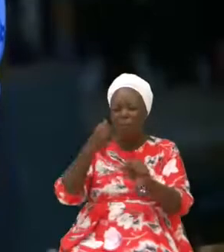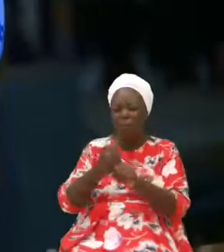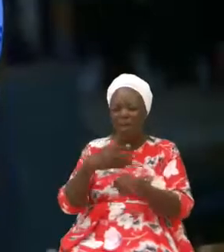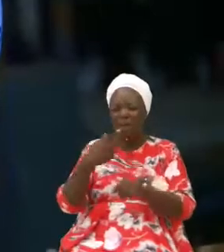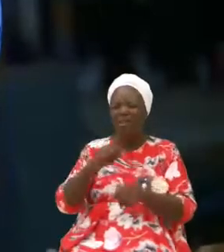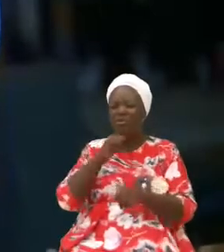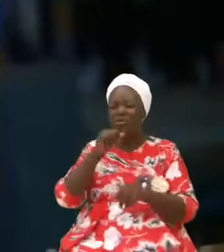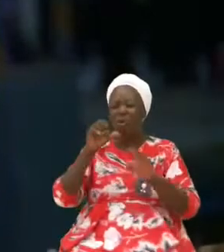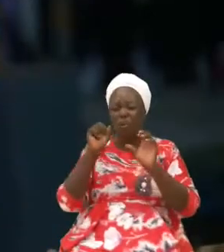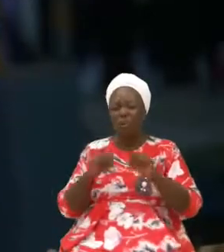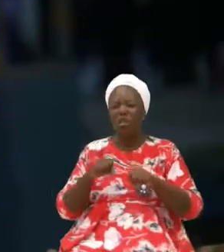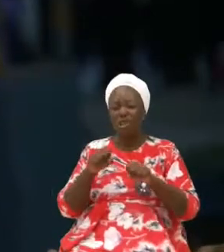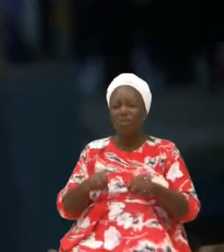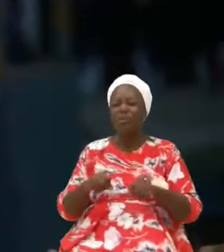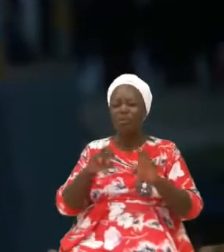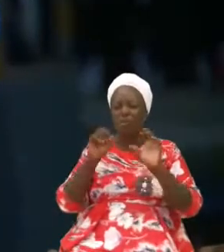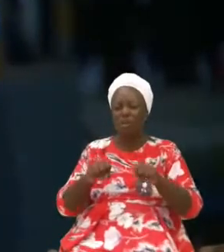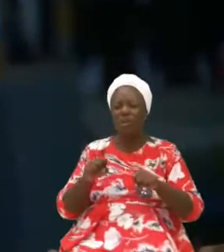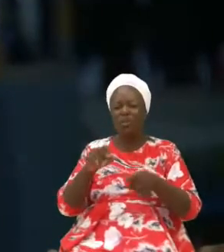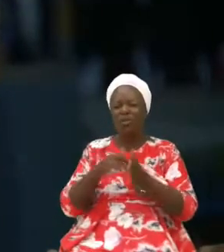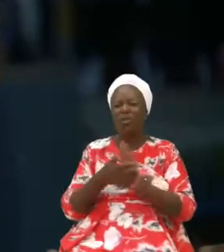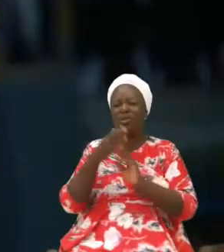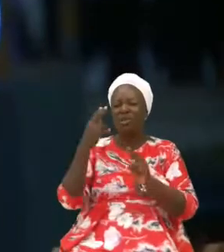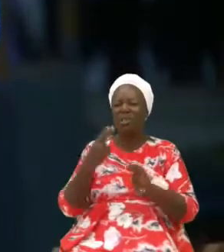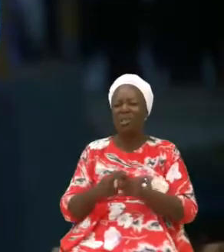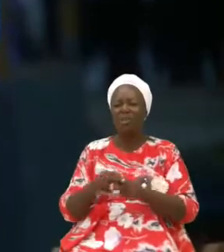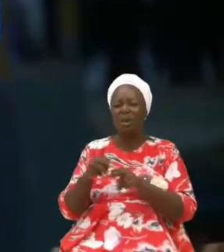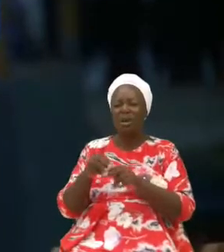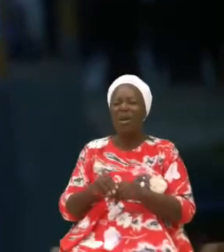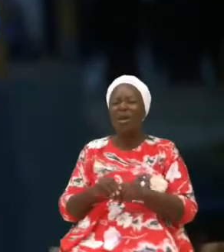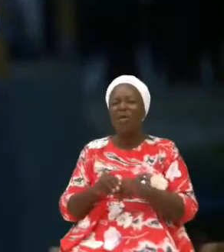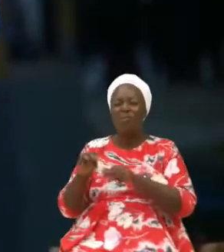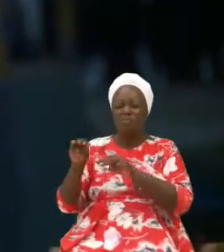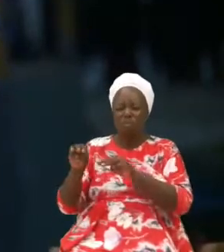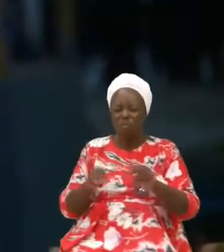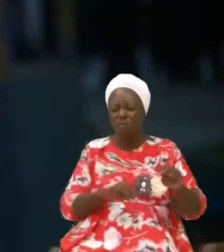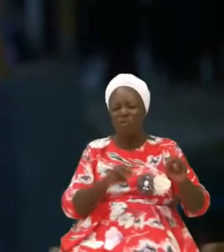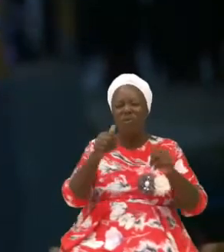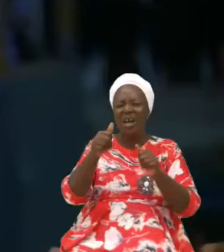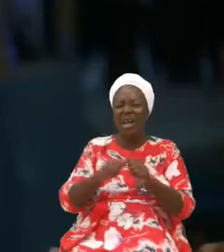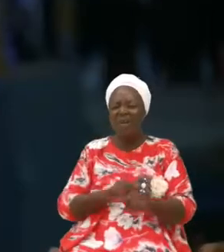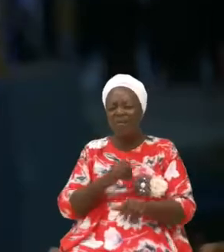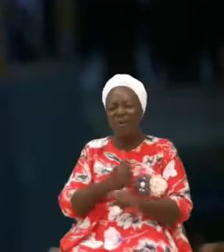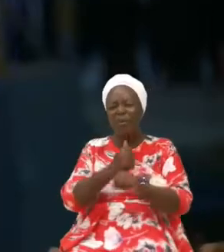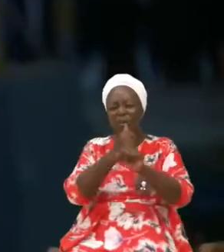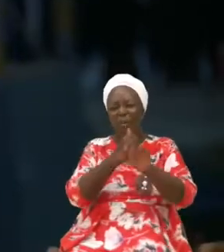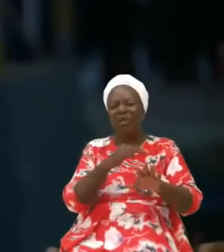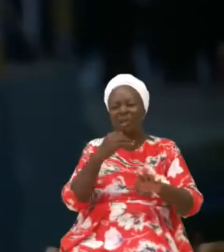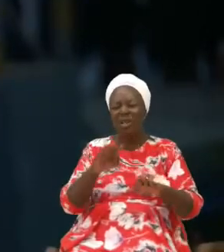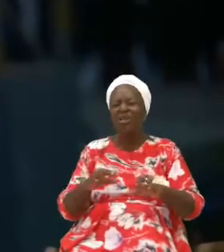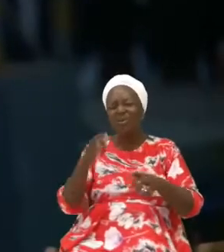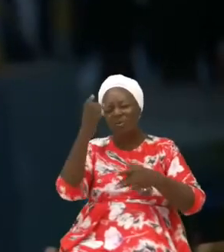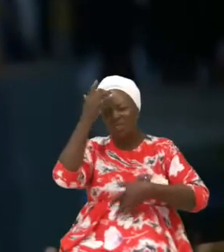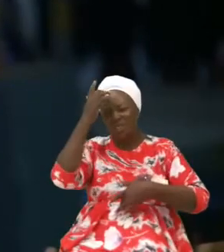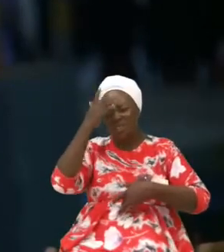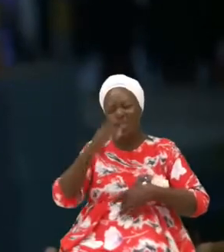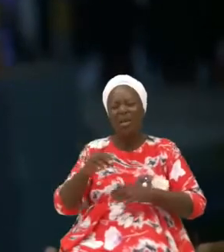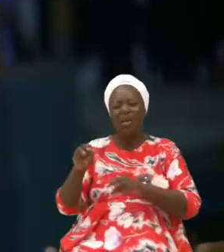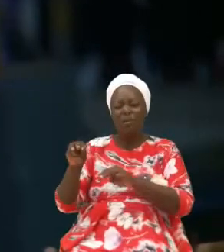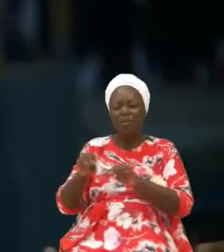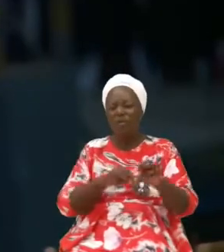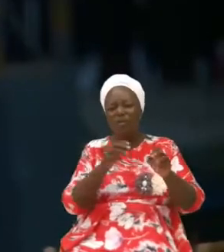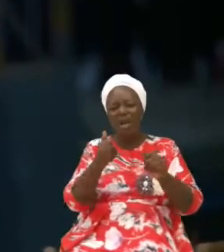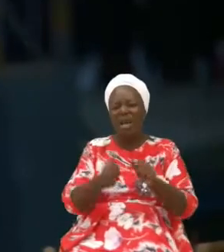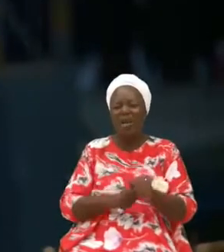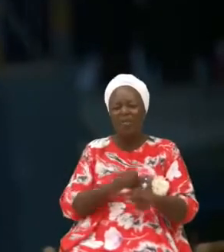name. Make the impossible possible. Move every mountain